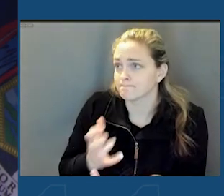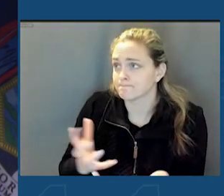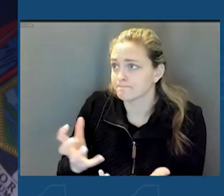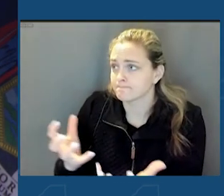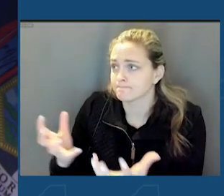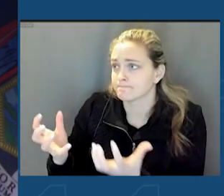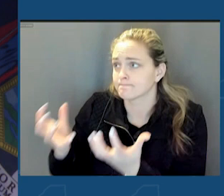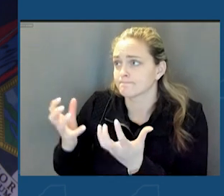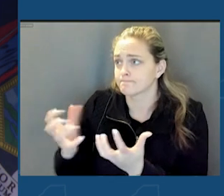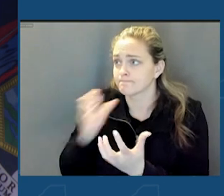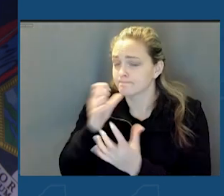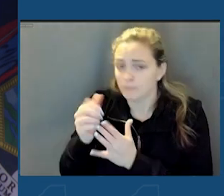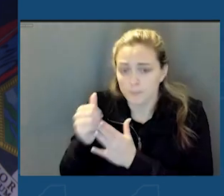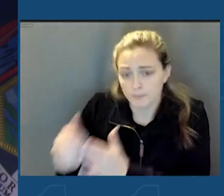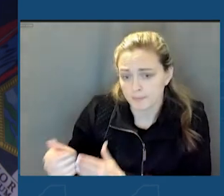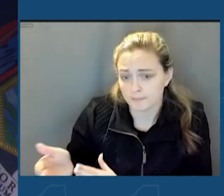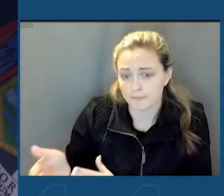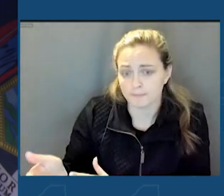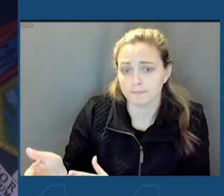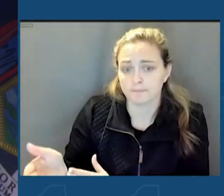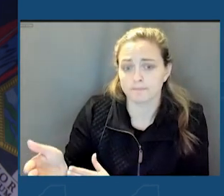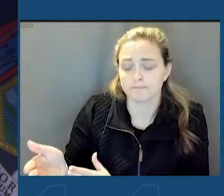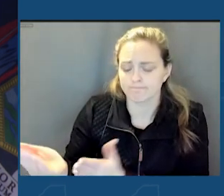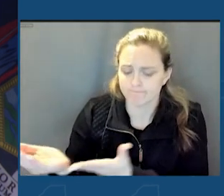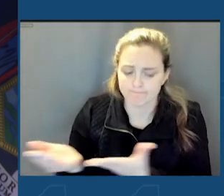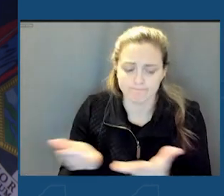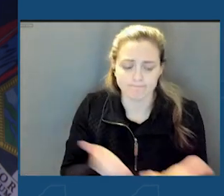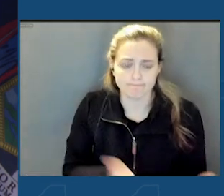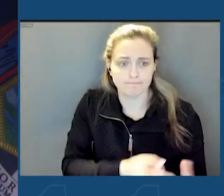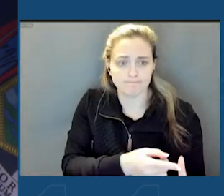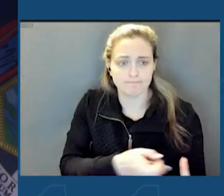temptation, but deliver us from